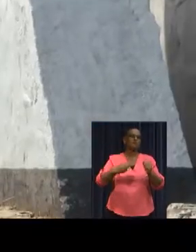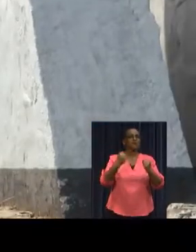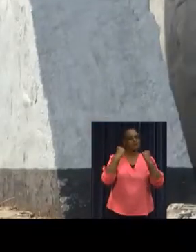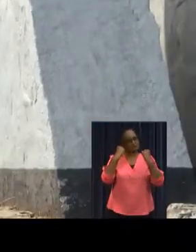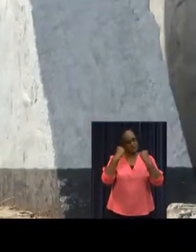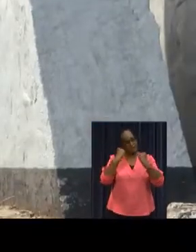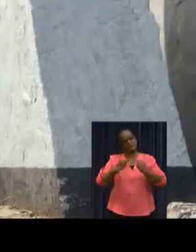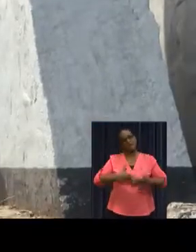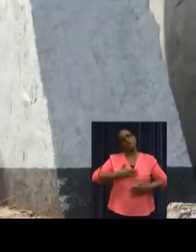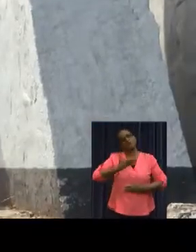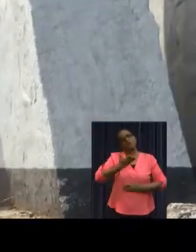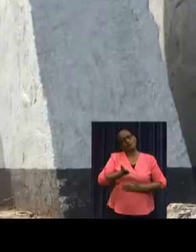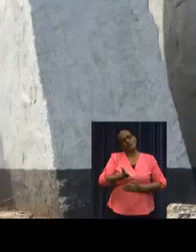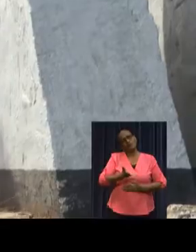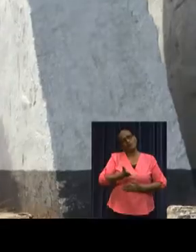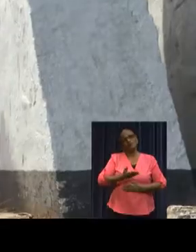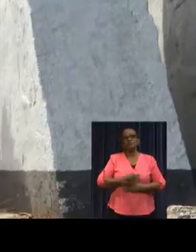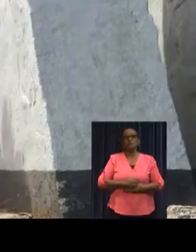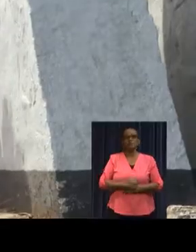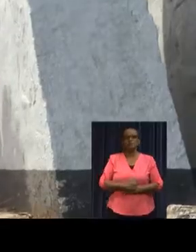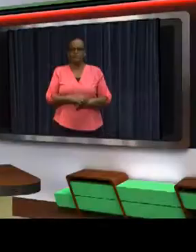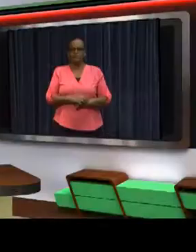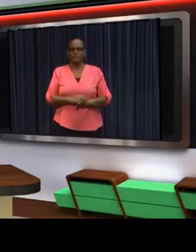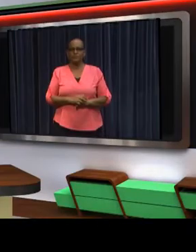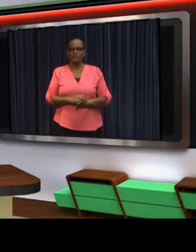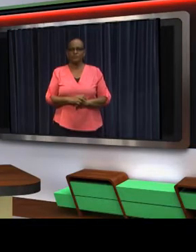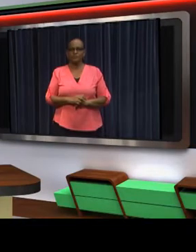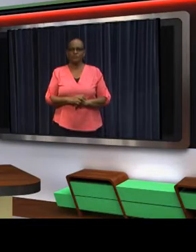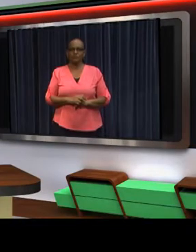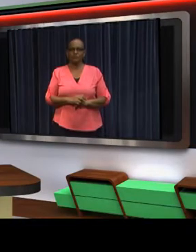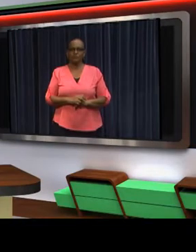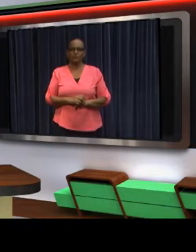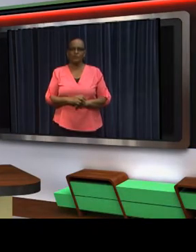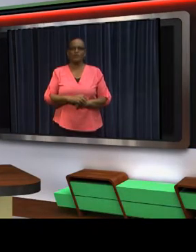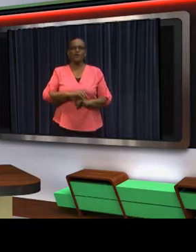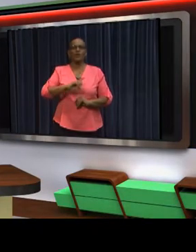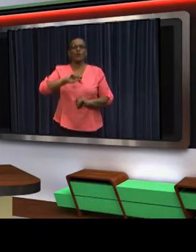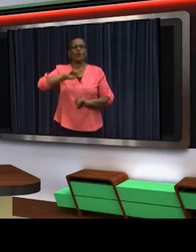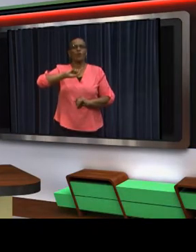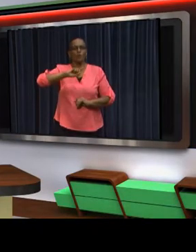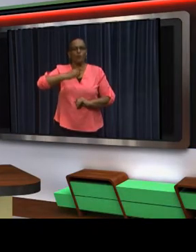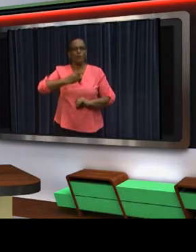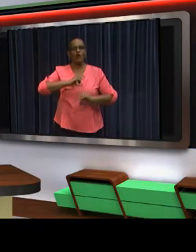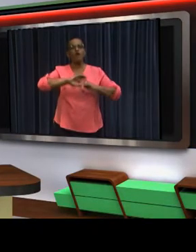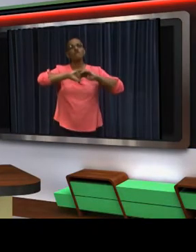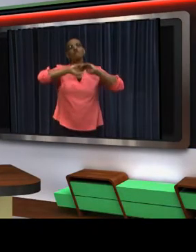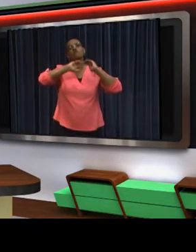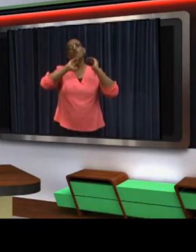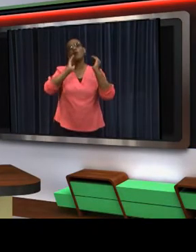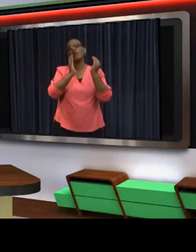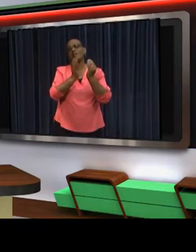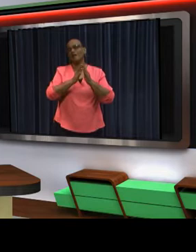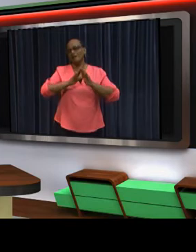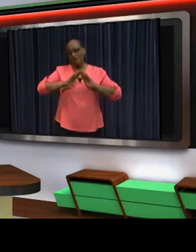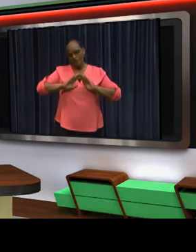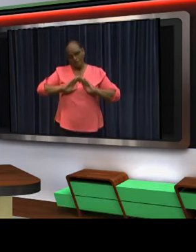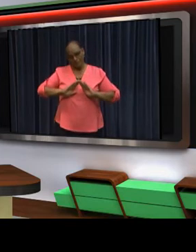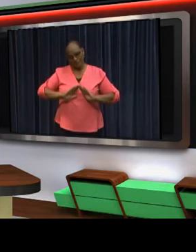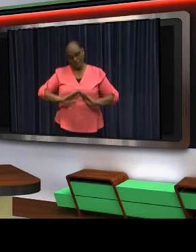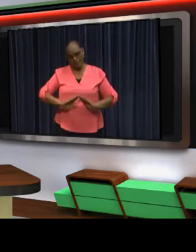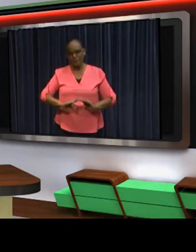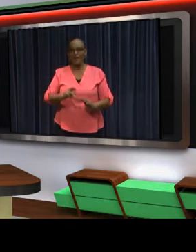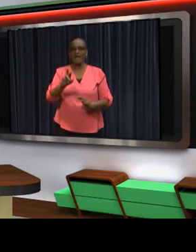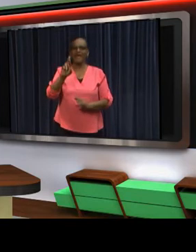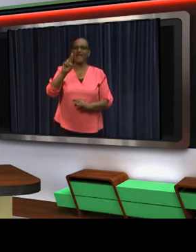receiving condolences. Calm has returned in St. Vincentius